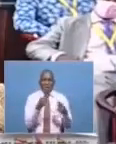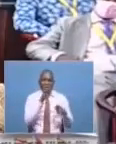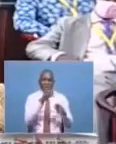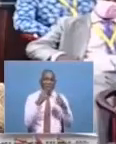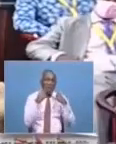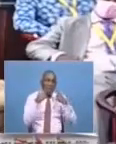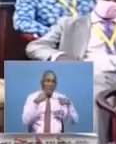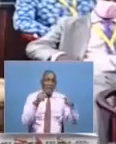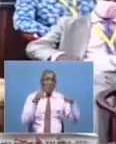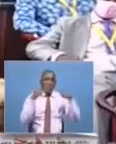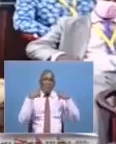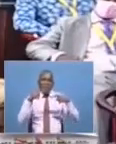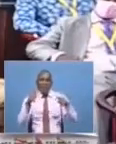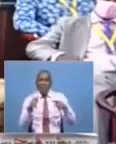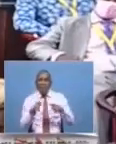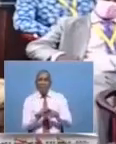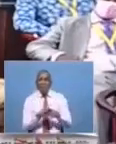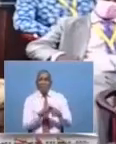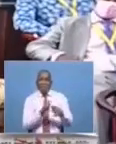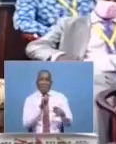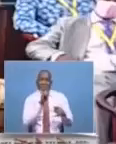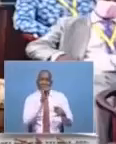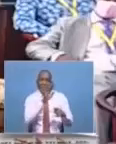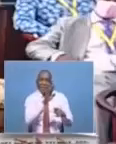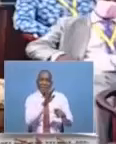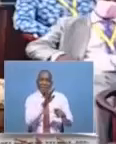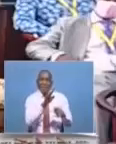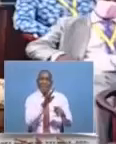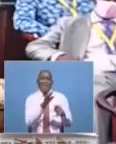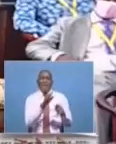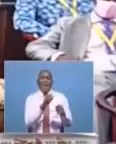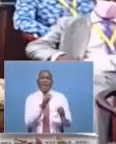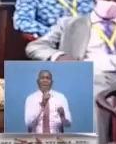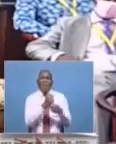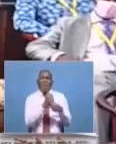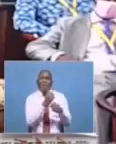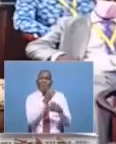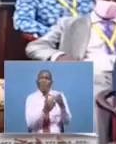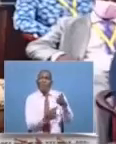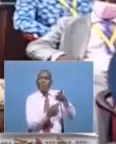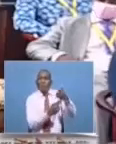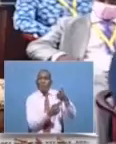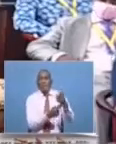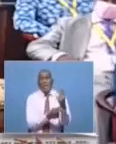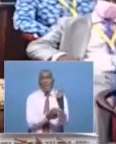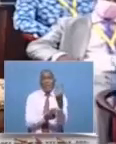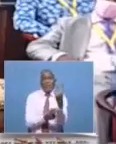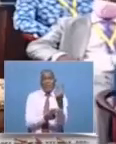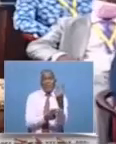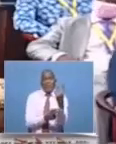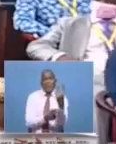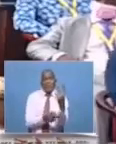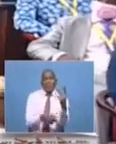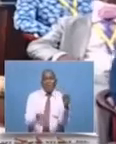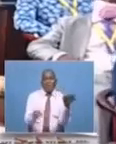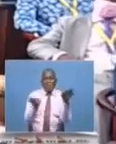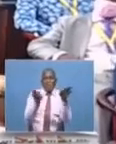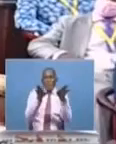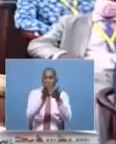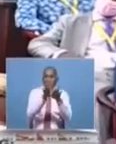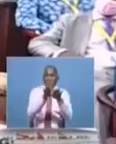my lords, they made explicit reference to two rules of